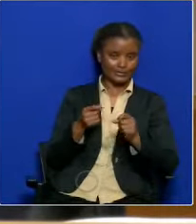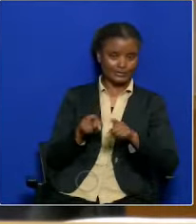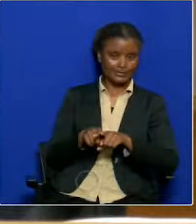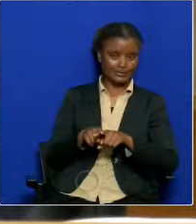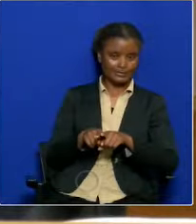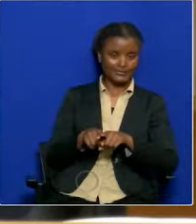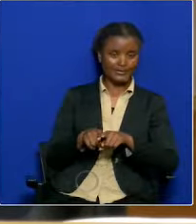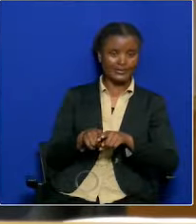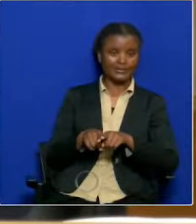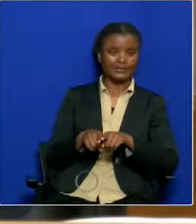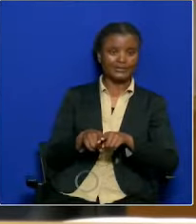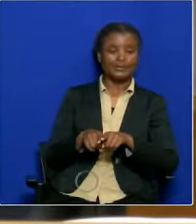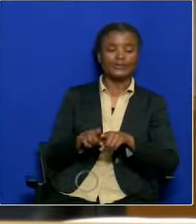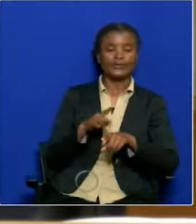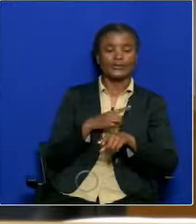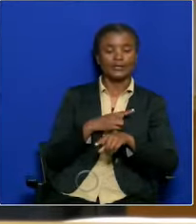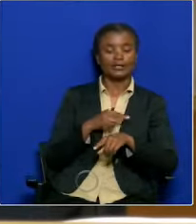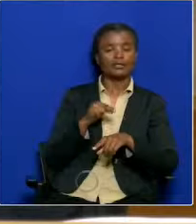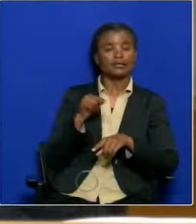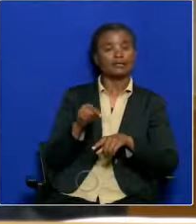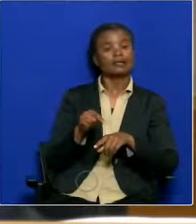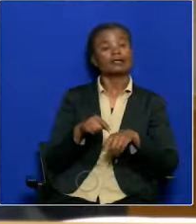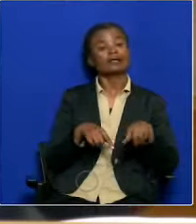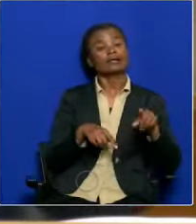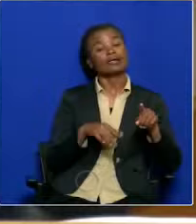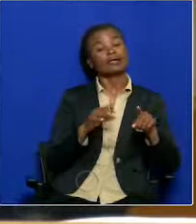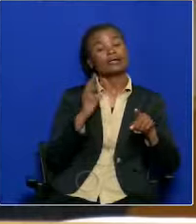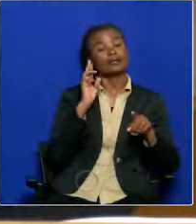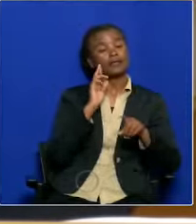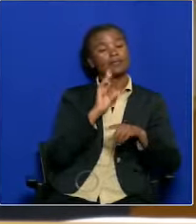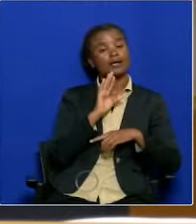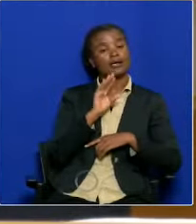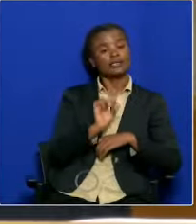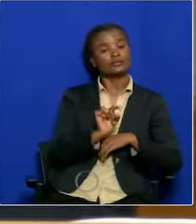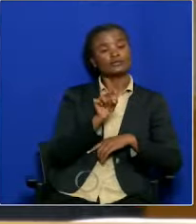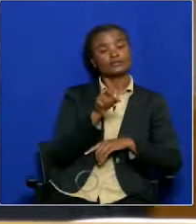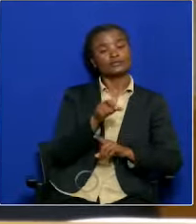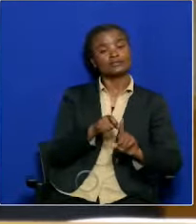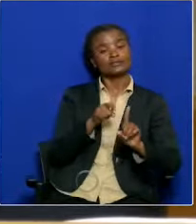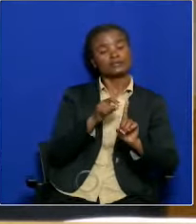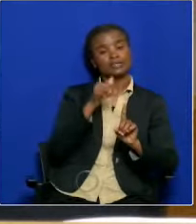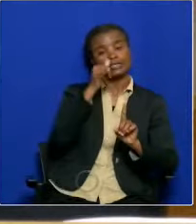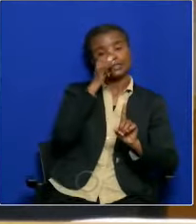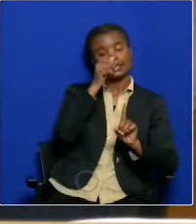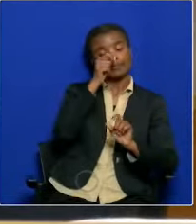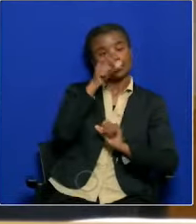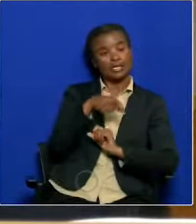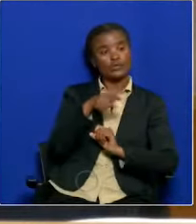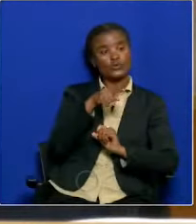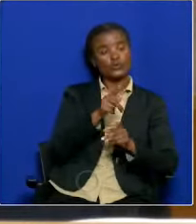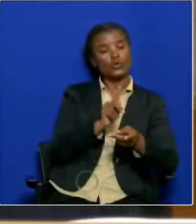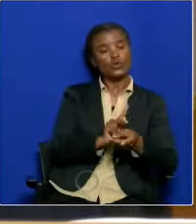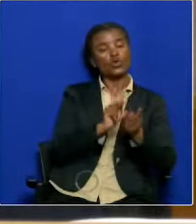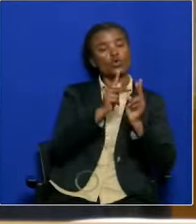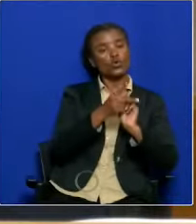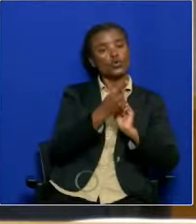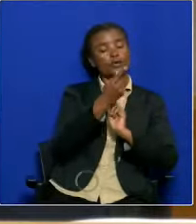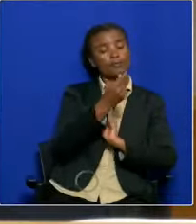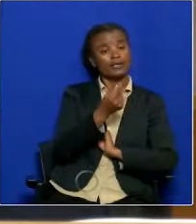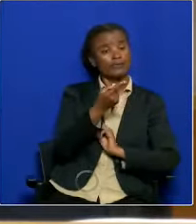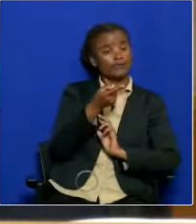a loan from a criminal or someone alleged to be a criminal. With regard to this as well, I again asked you just one